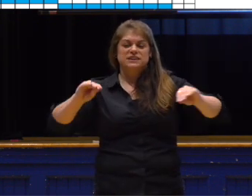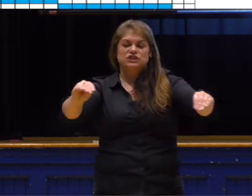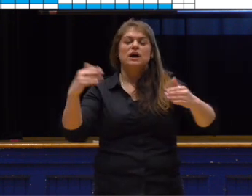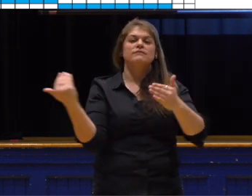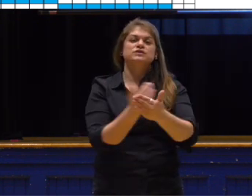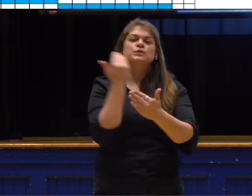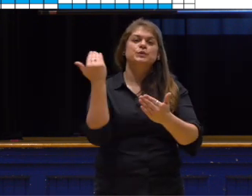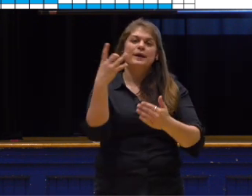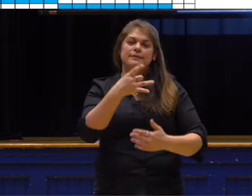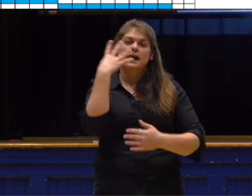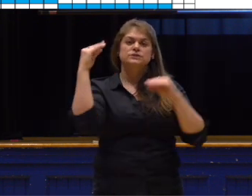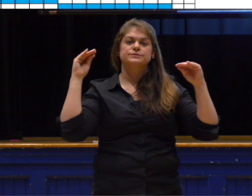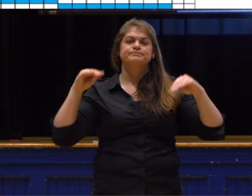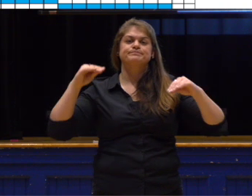lighting.